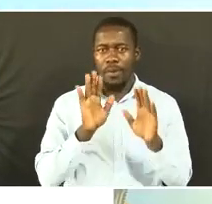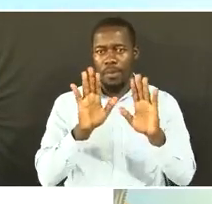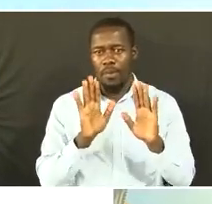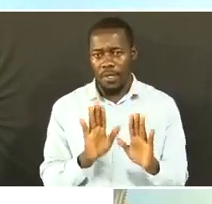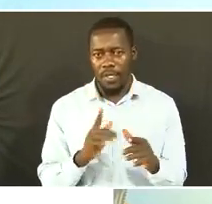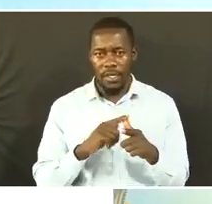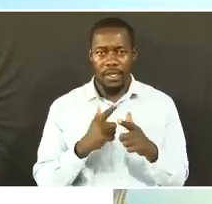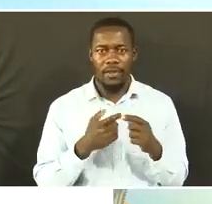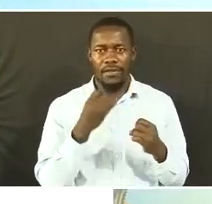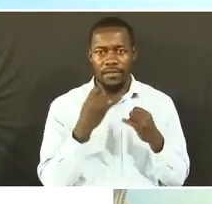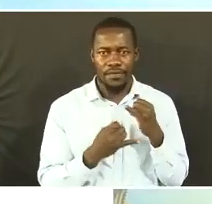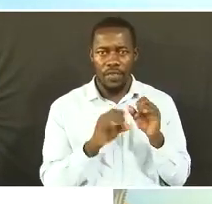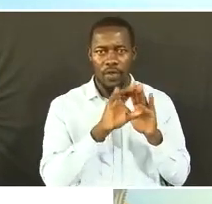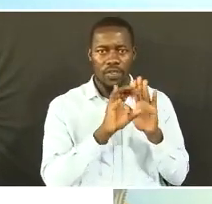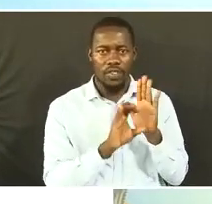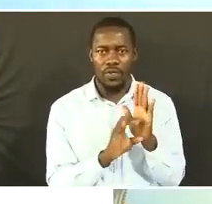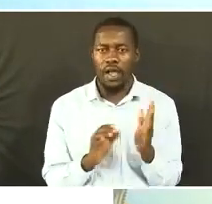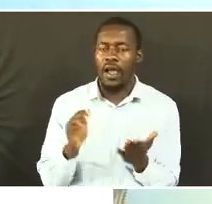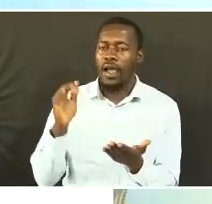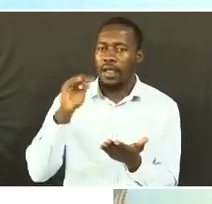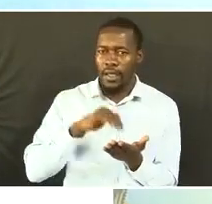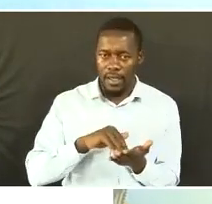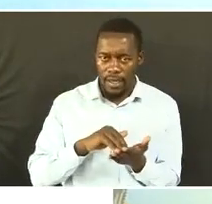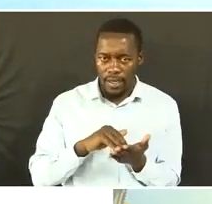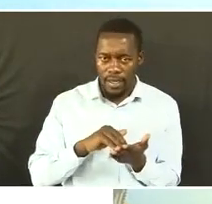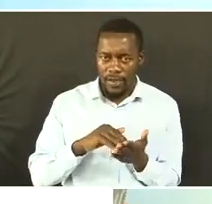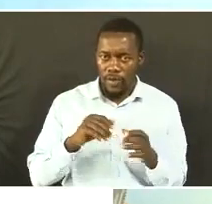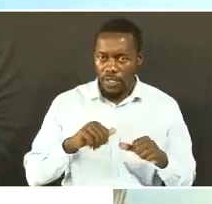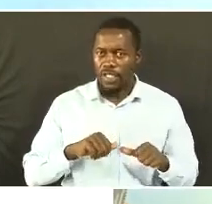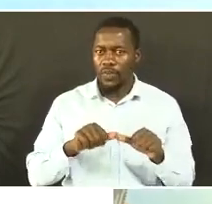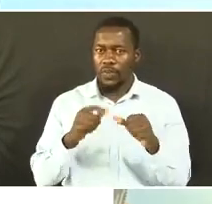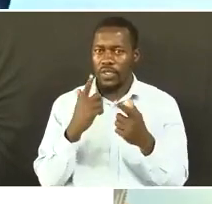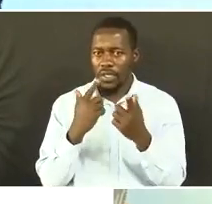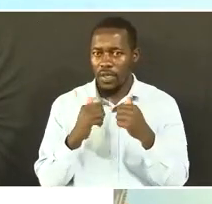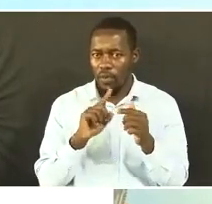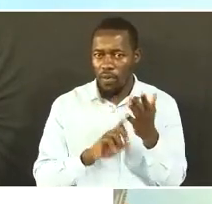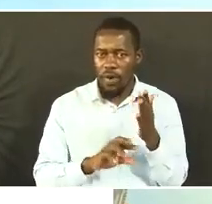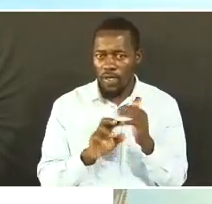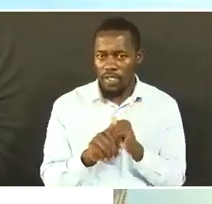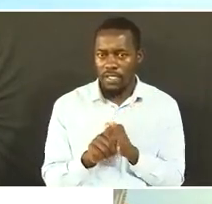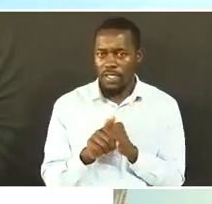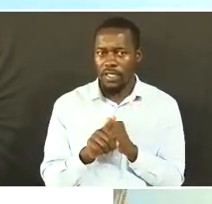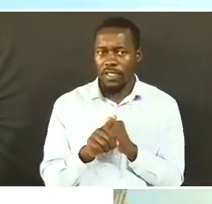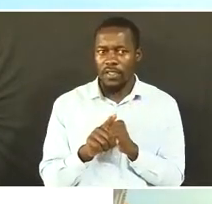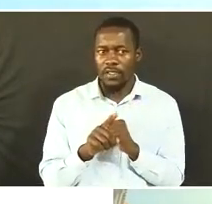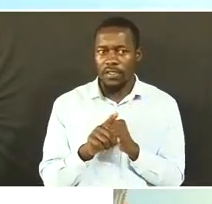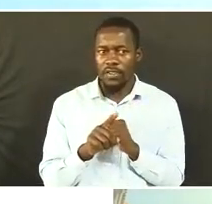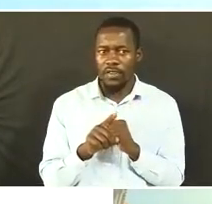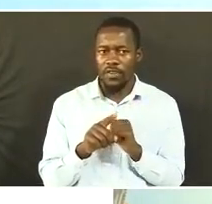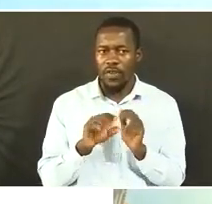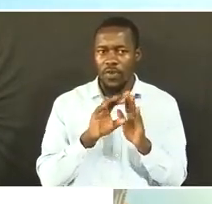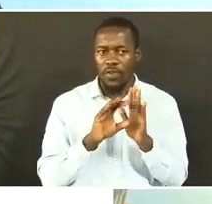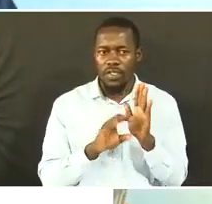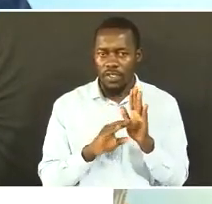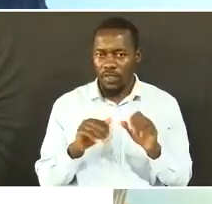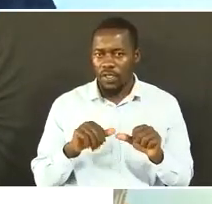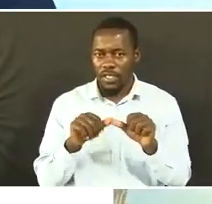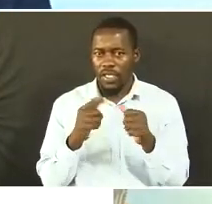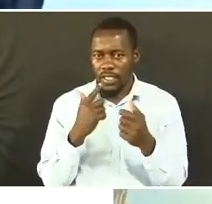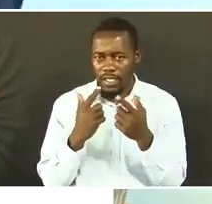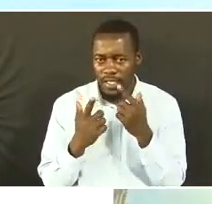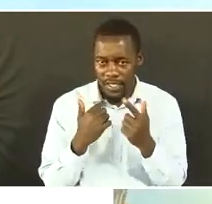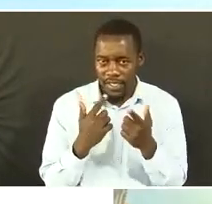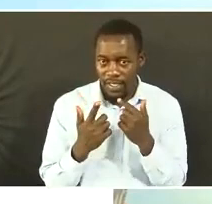friends, that document then goes out and in extremely bold and innovative